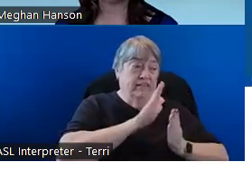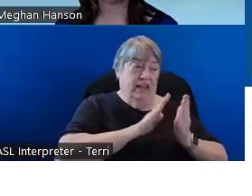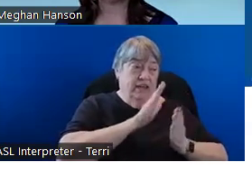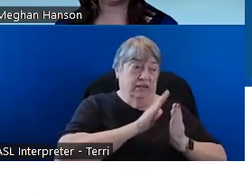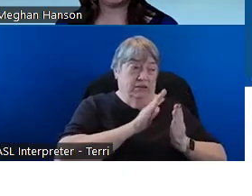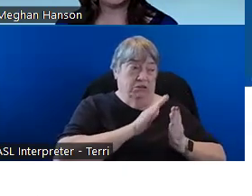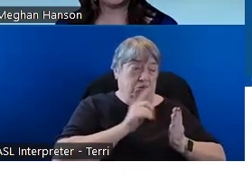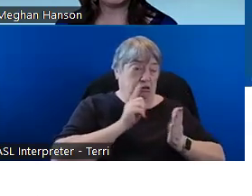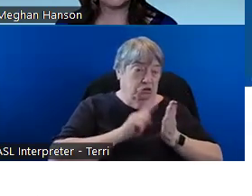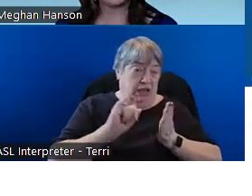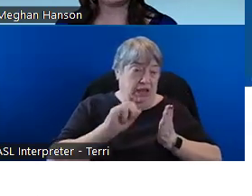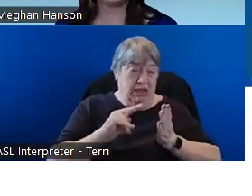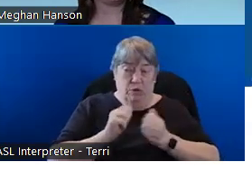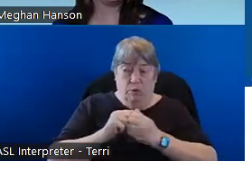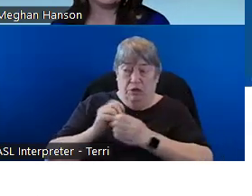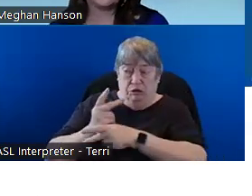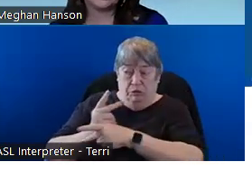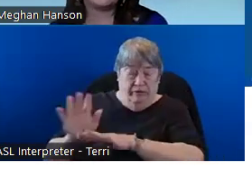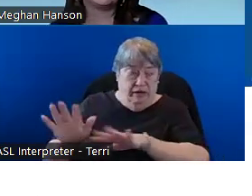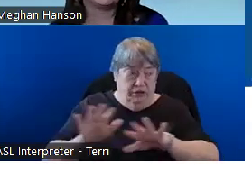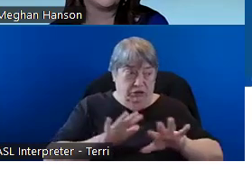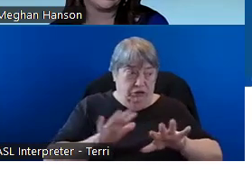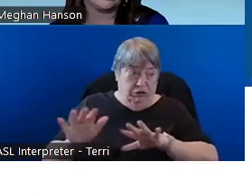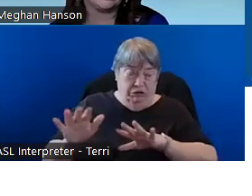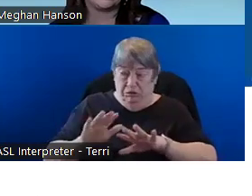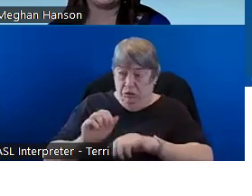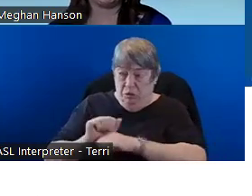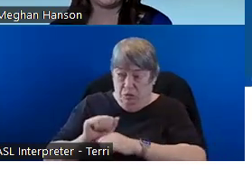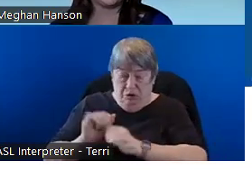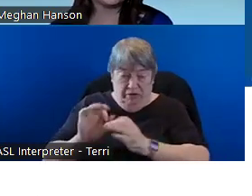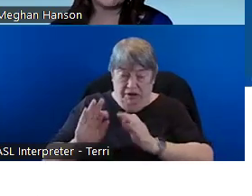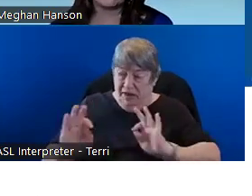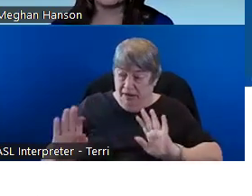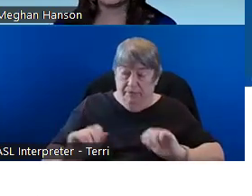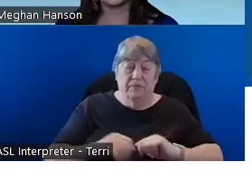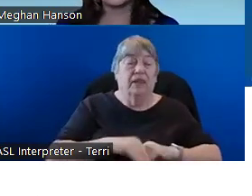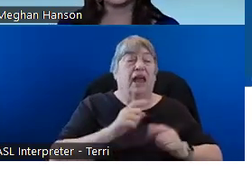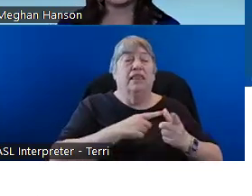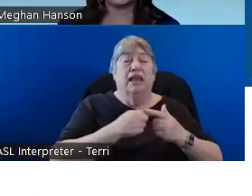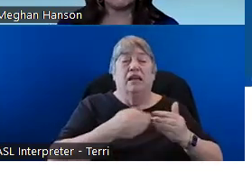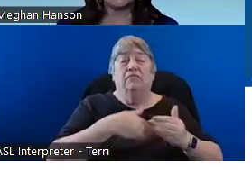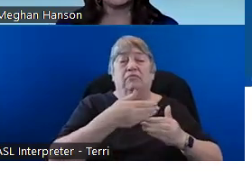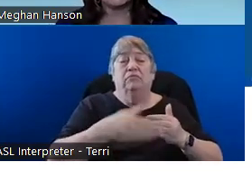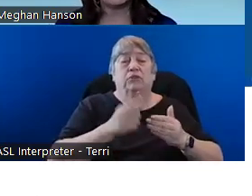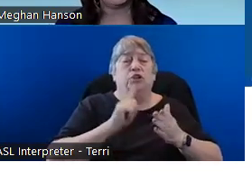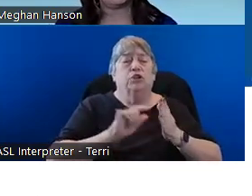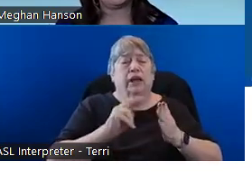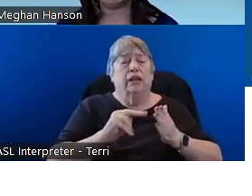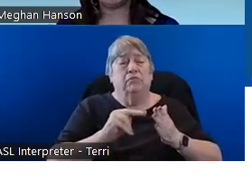getting performance feedback, and then virtually kind of just to check in, like, have you applied some of the things we've discussed throughout the